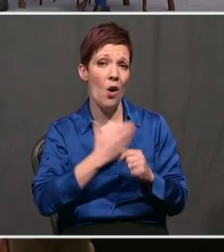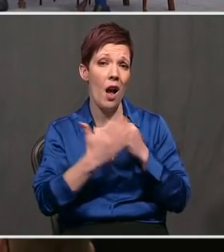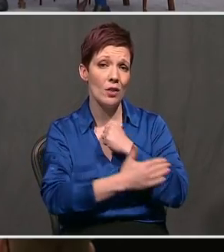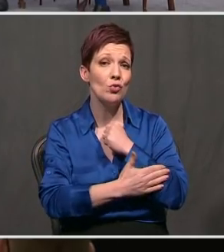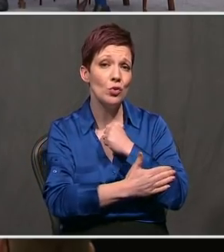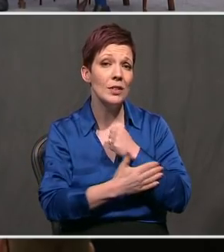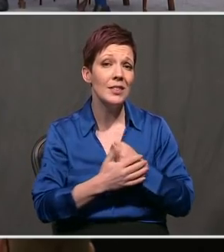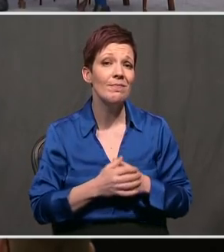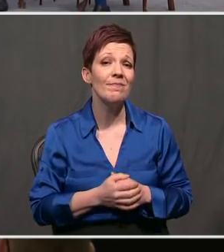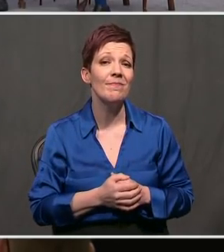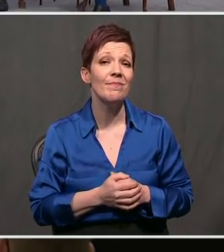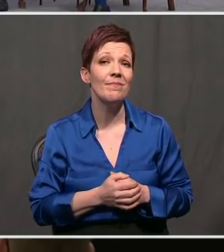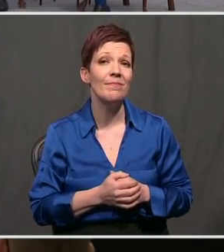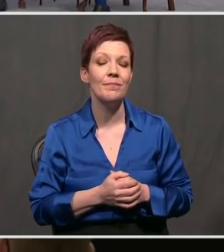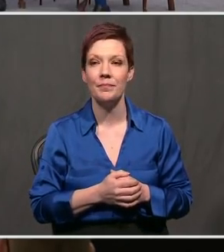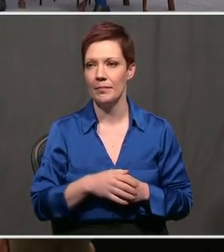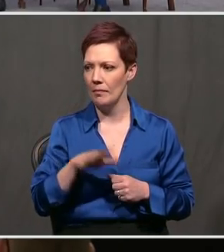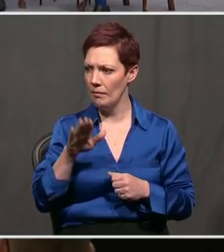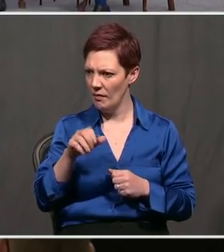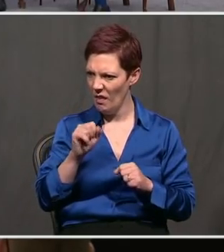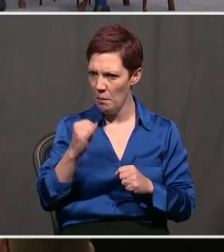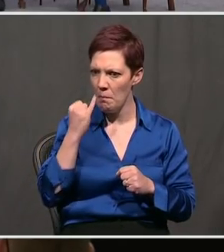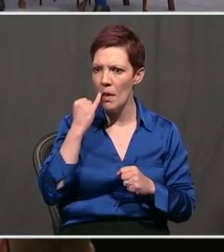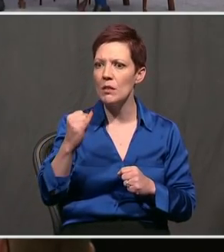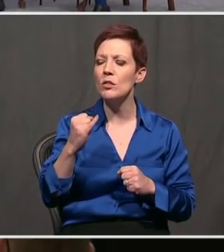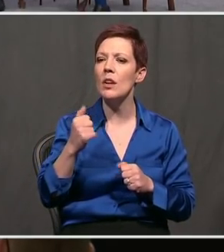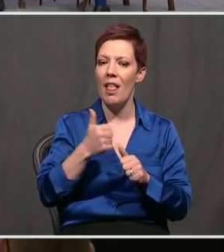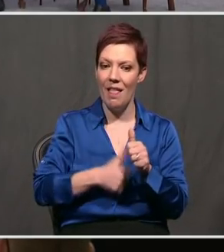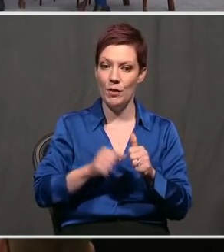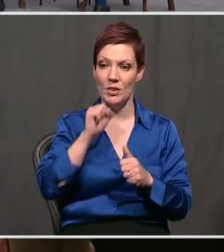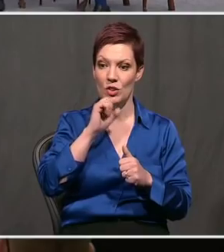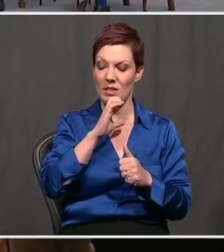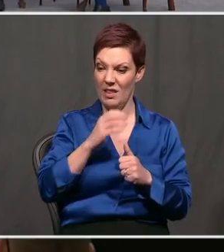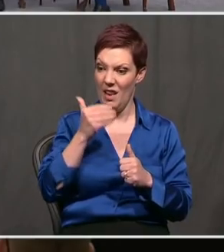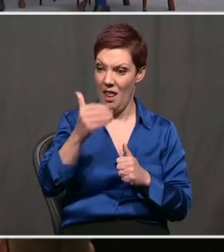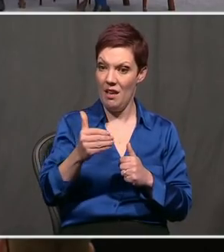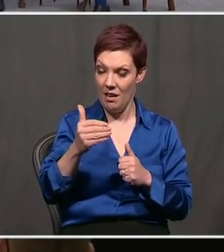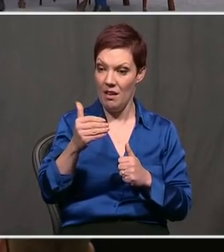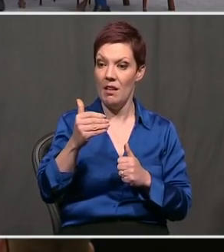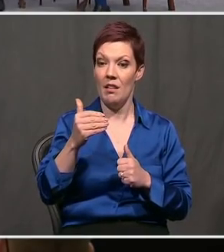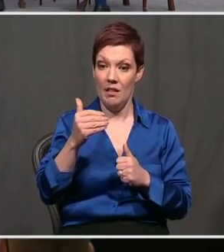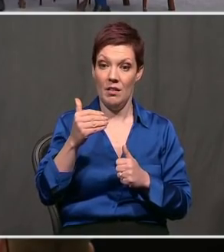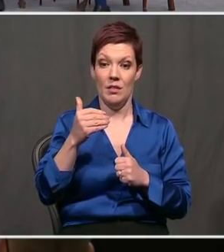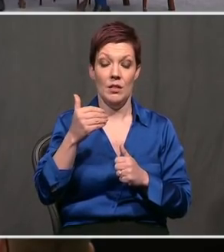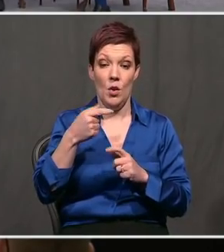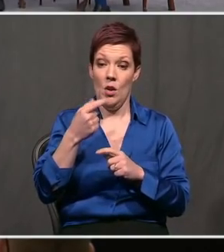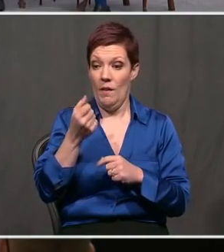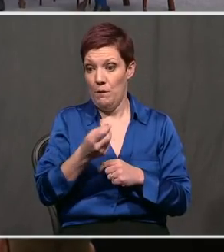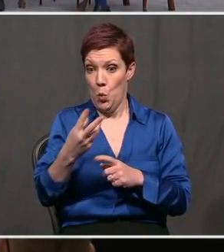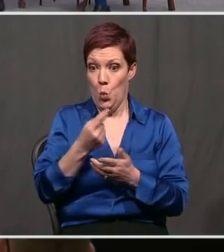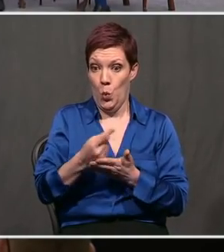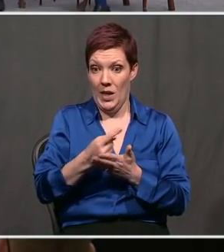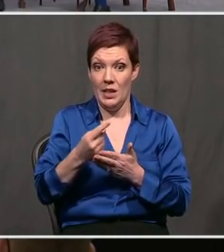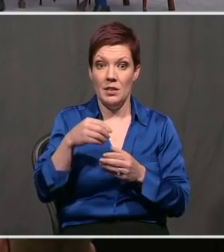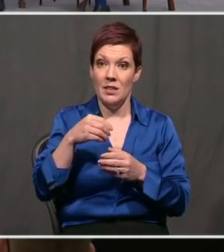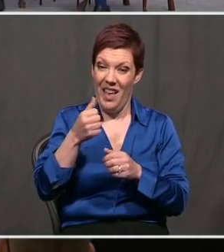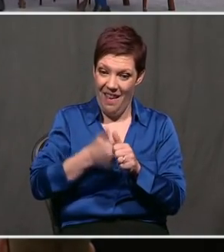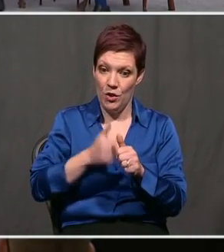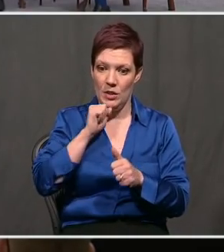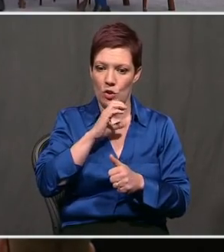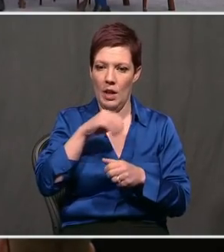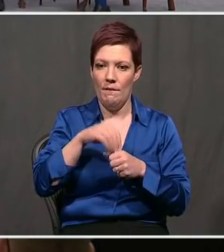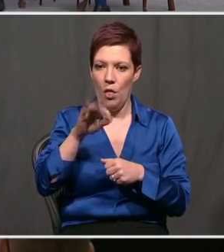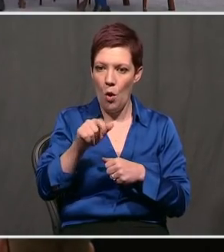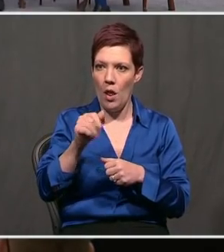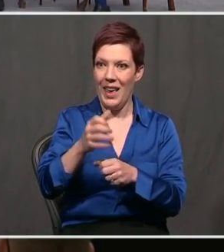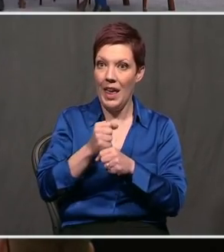that every senior in a nursing home in Florida within the next several weeks getting protection. That is something. Wow. Well, Governor Lee,